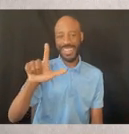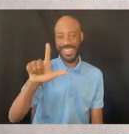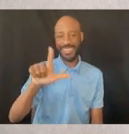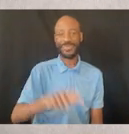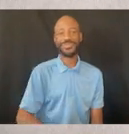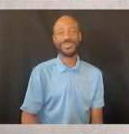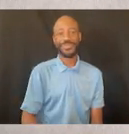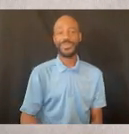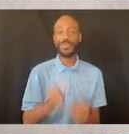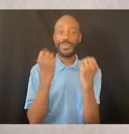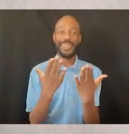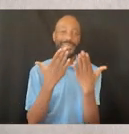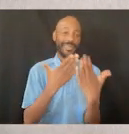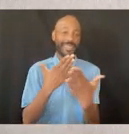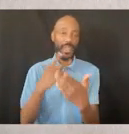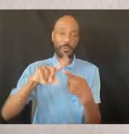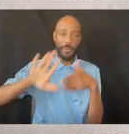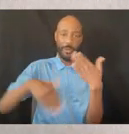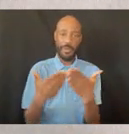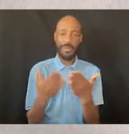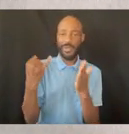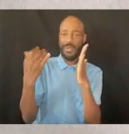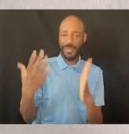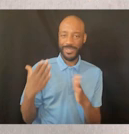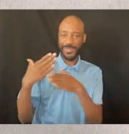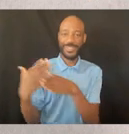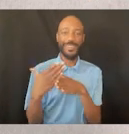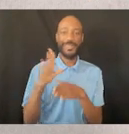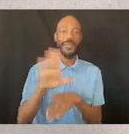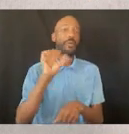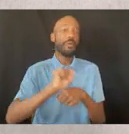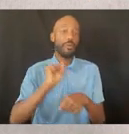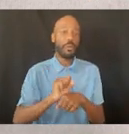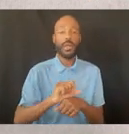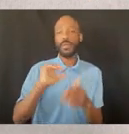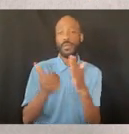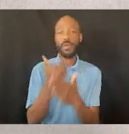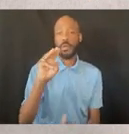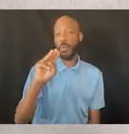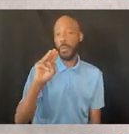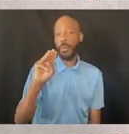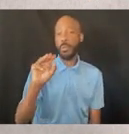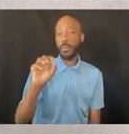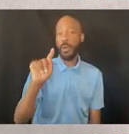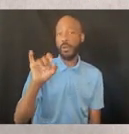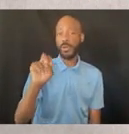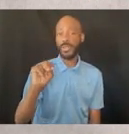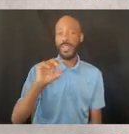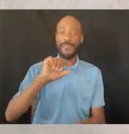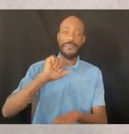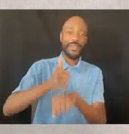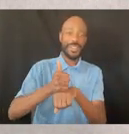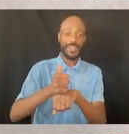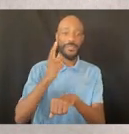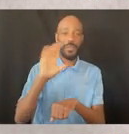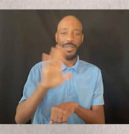Many thanks to all of the artists for sharing their work, to the New Motion Foundation for their generous support, and to the Genius Tea Time supporters